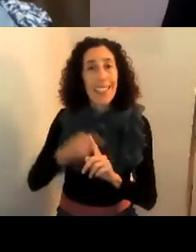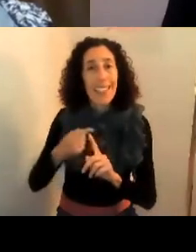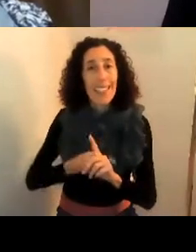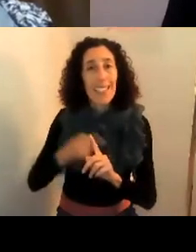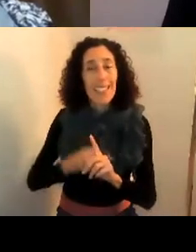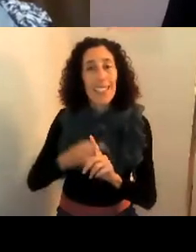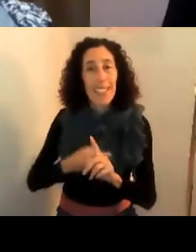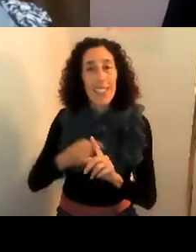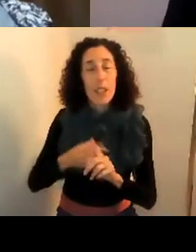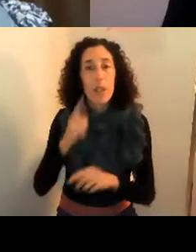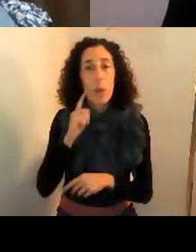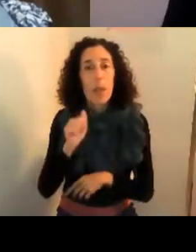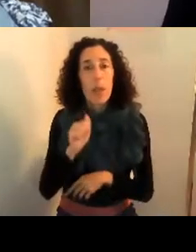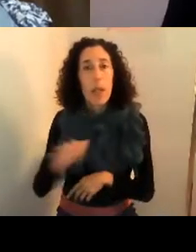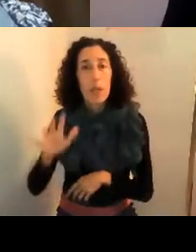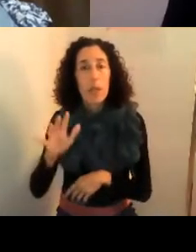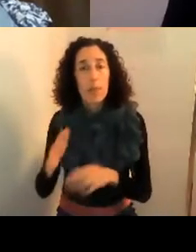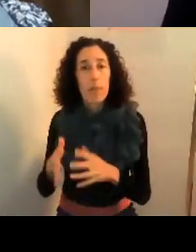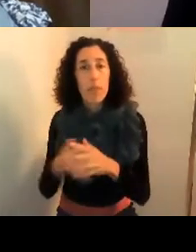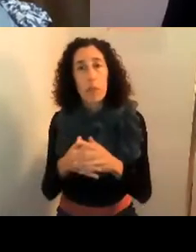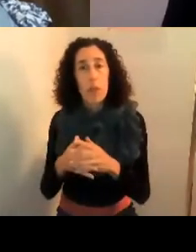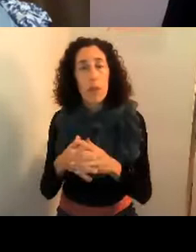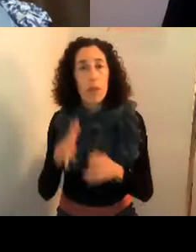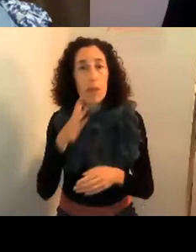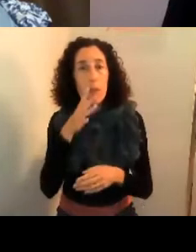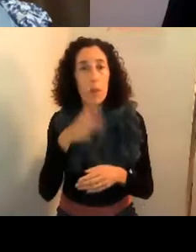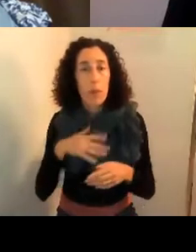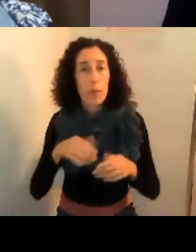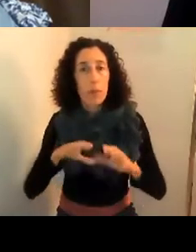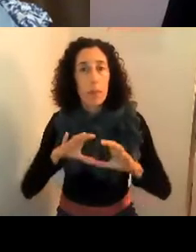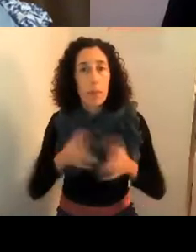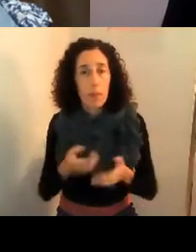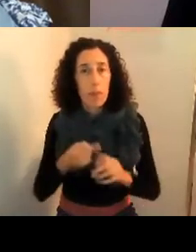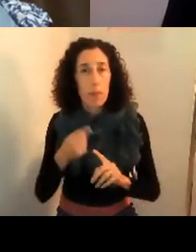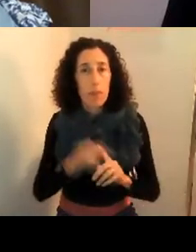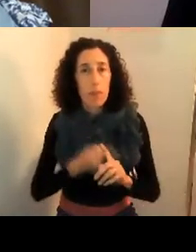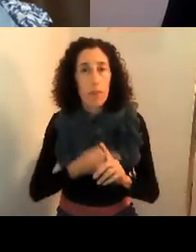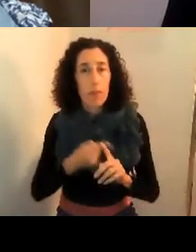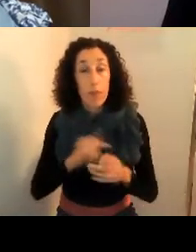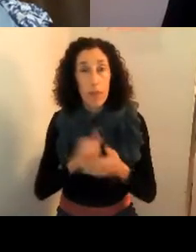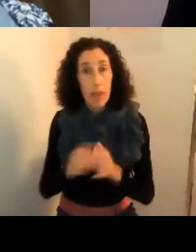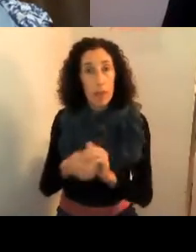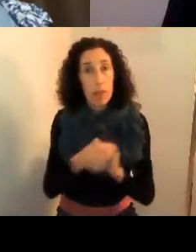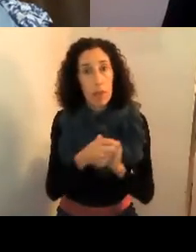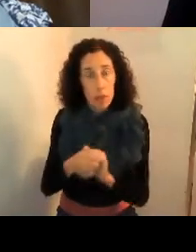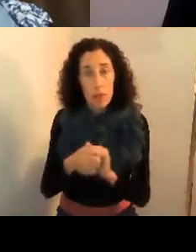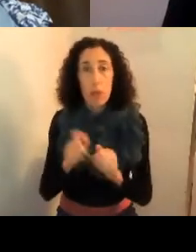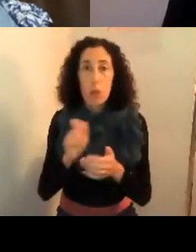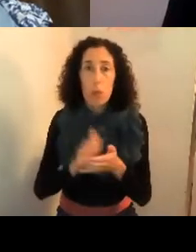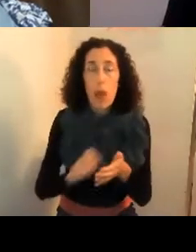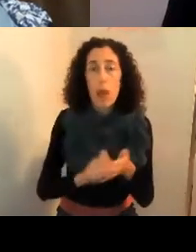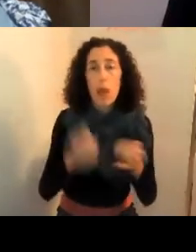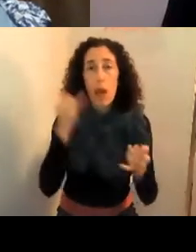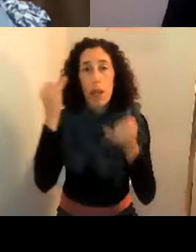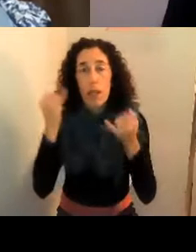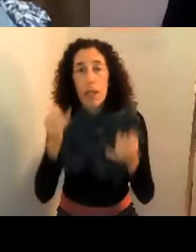we publish monthly, and it's a collaboration between the Asian American Feminist Collective and the